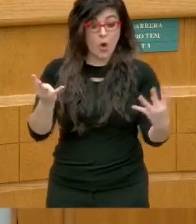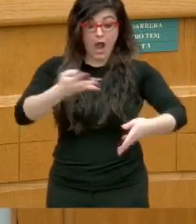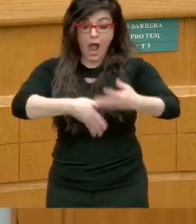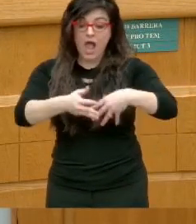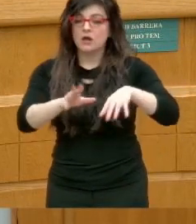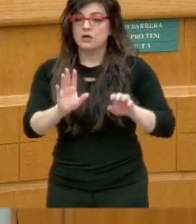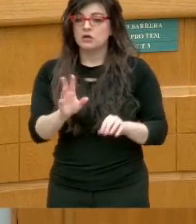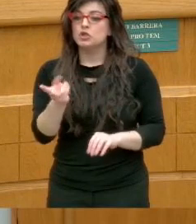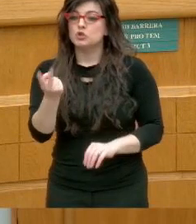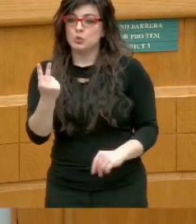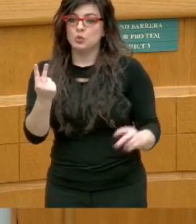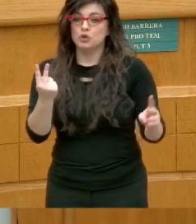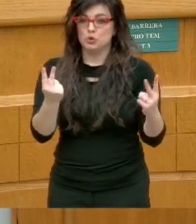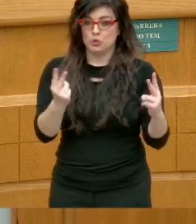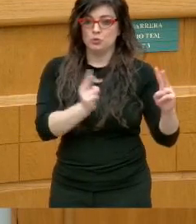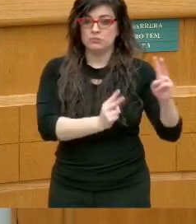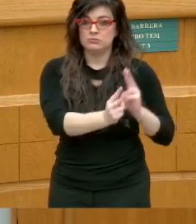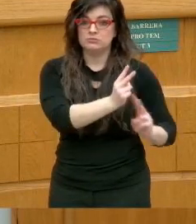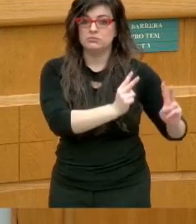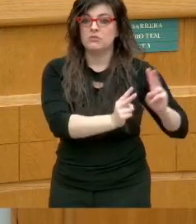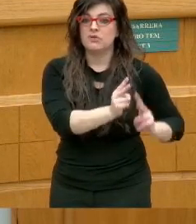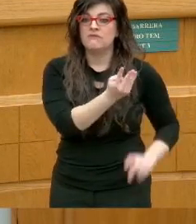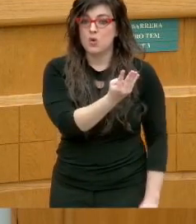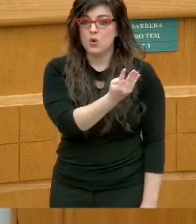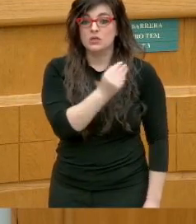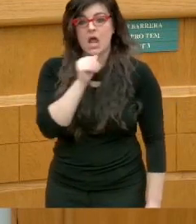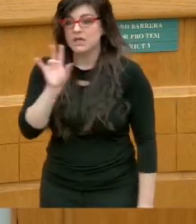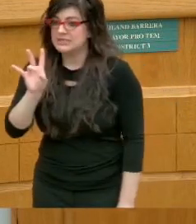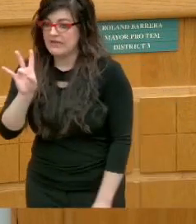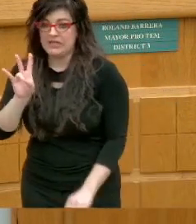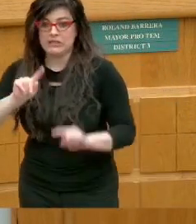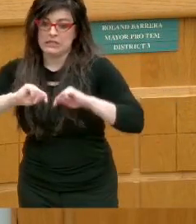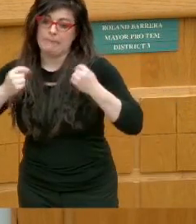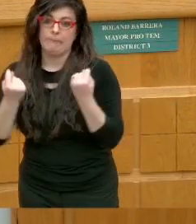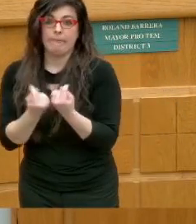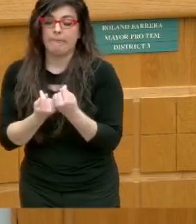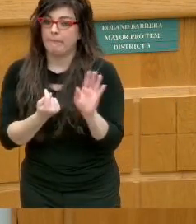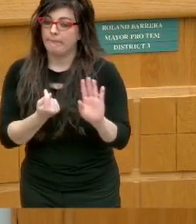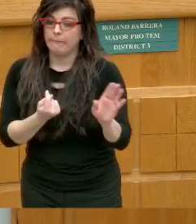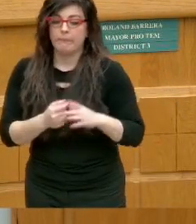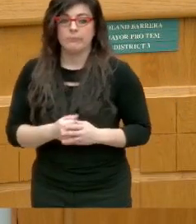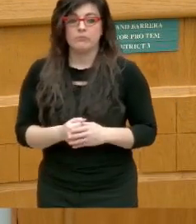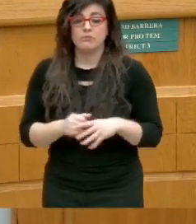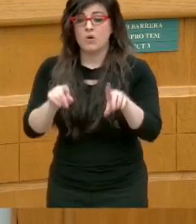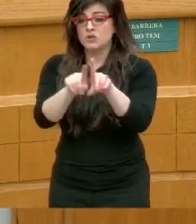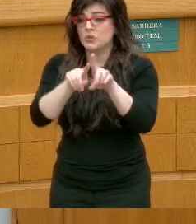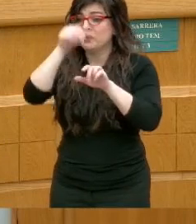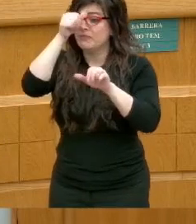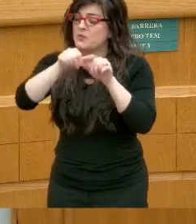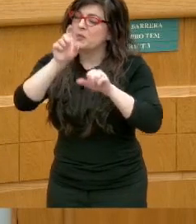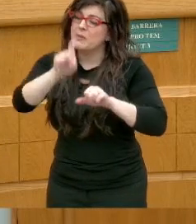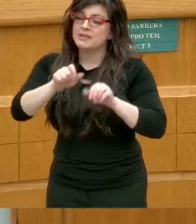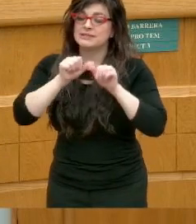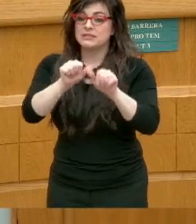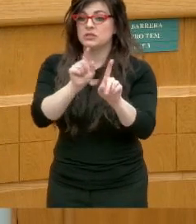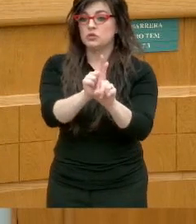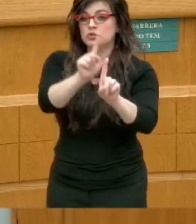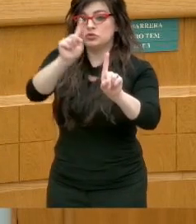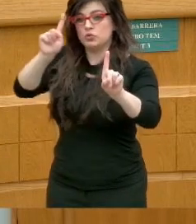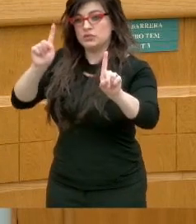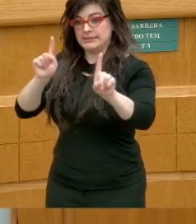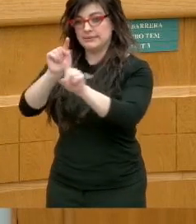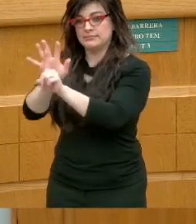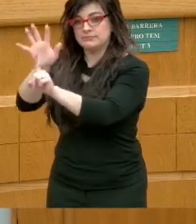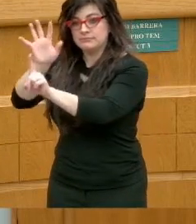with 4. And certain social distancing practices must also be followed. We've already talked about all these things, but they bear repeating.